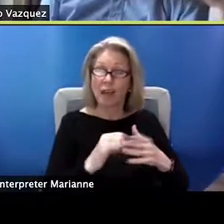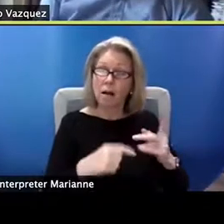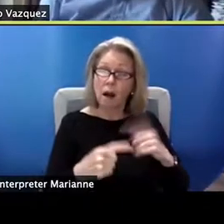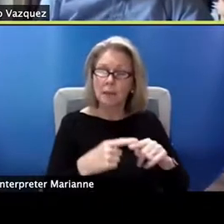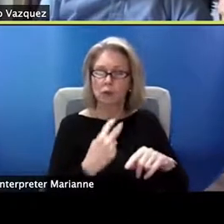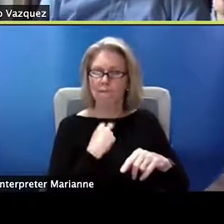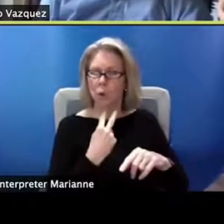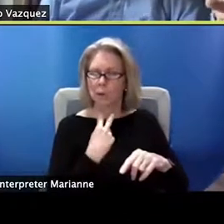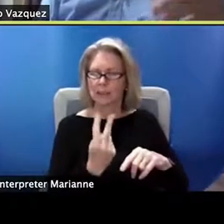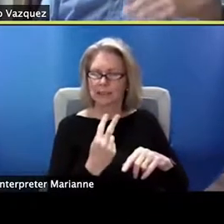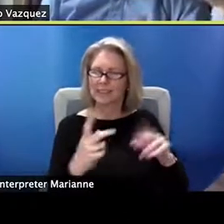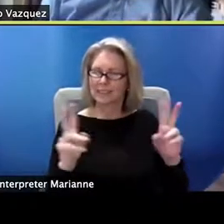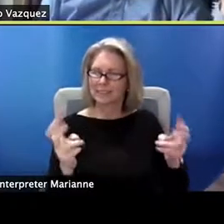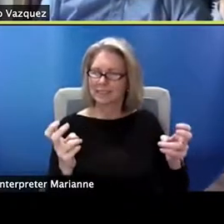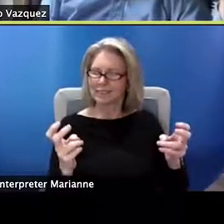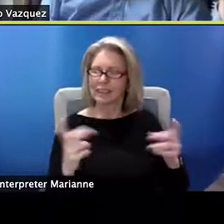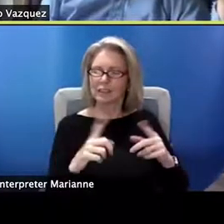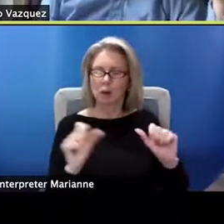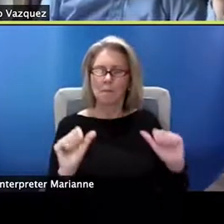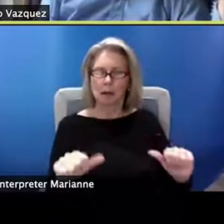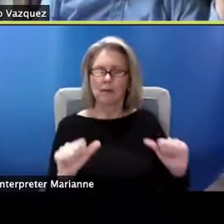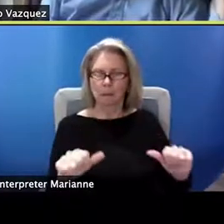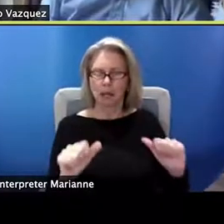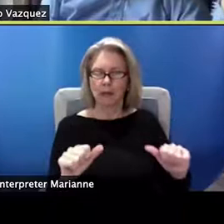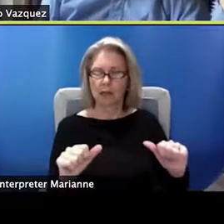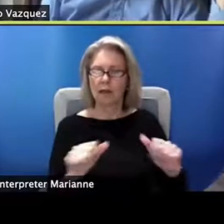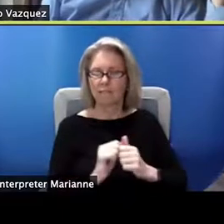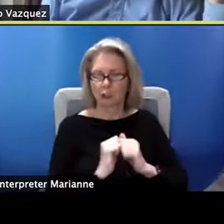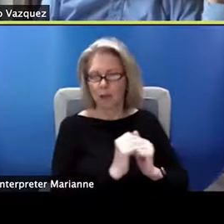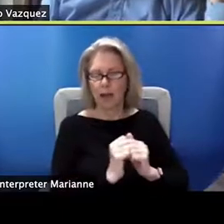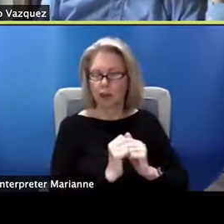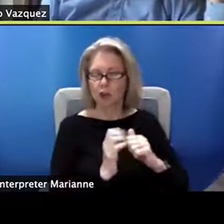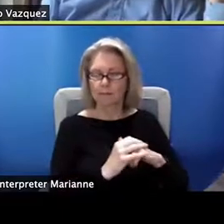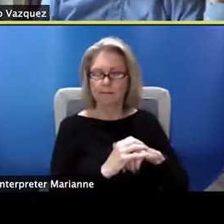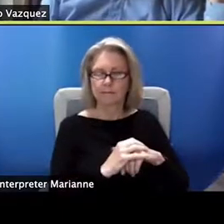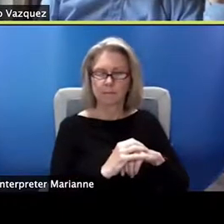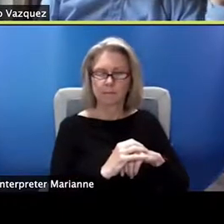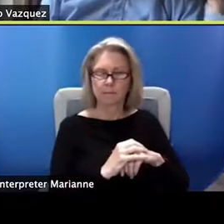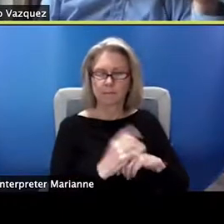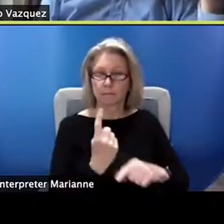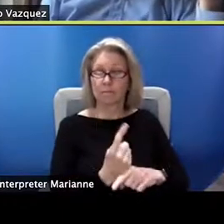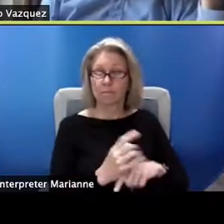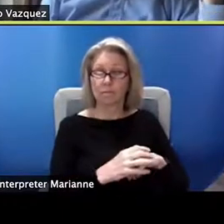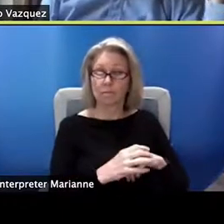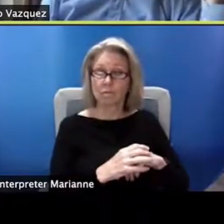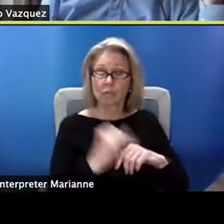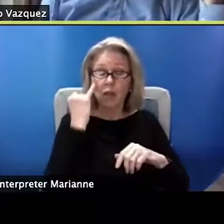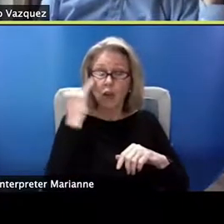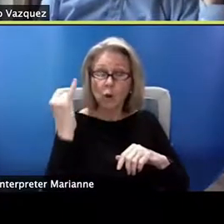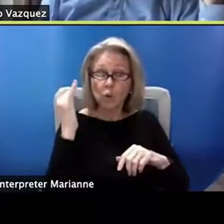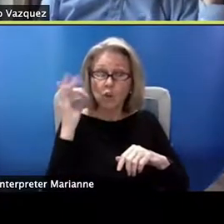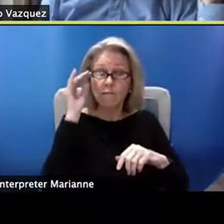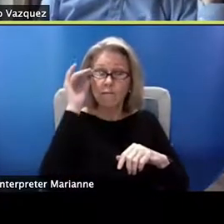also the possibility of that holding together a space, for example, right? And the notion of